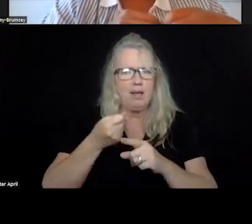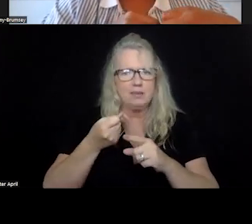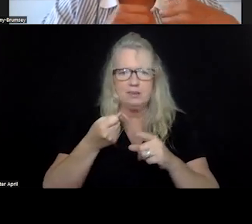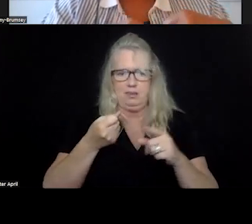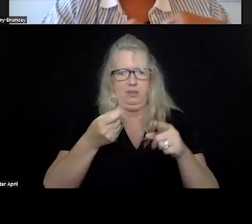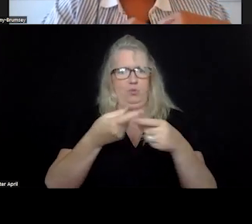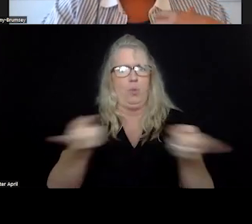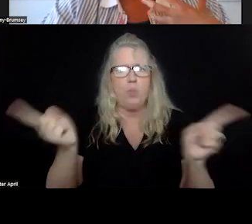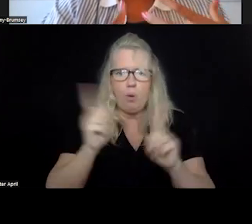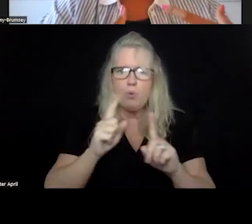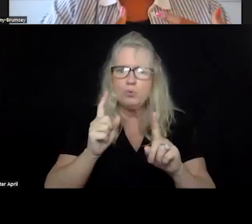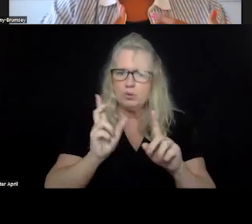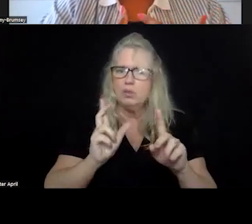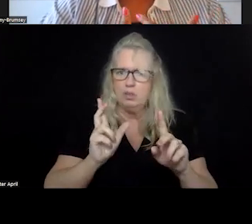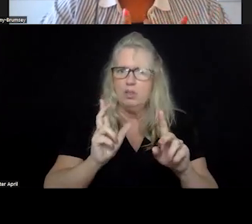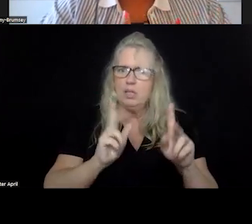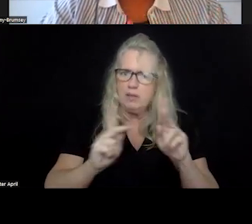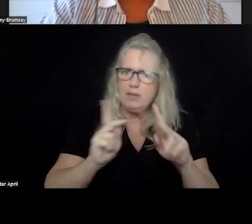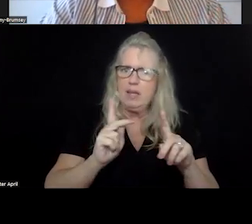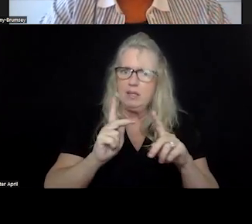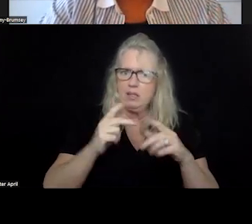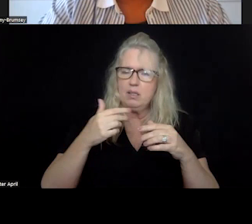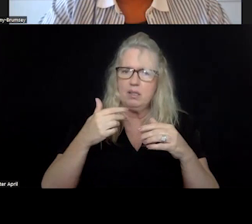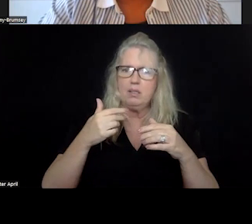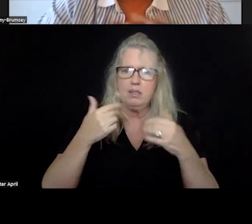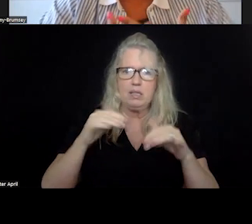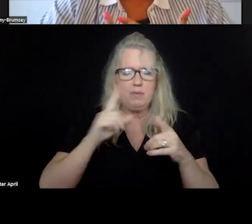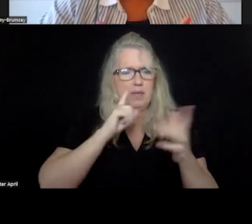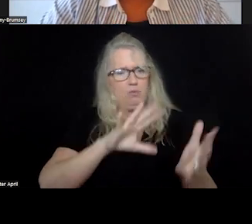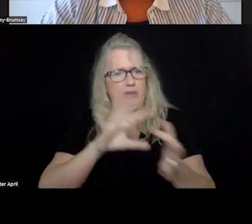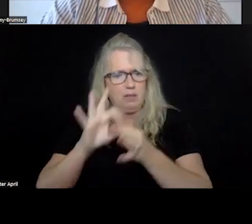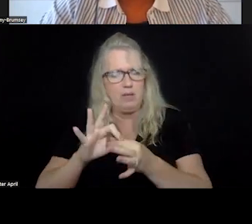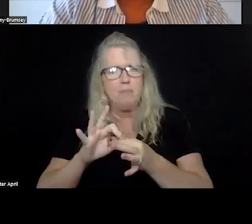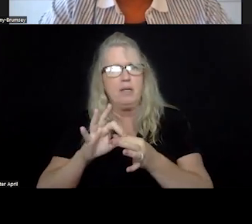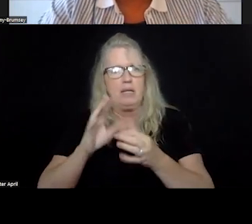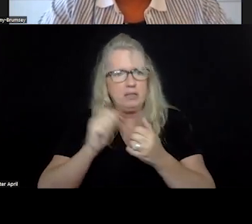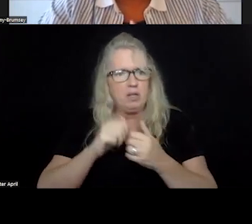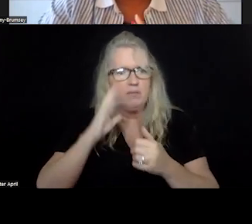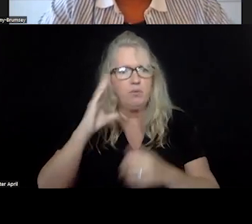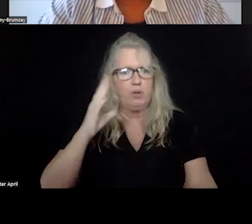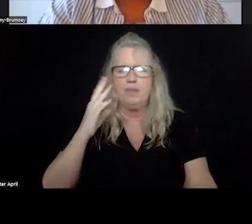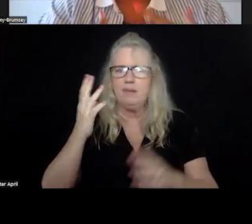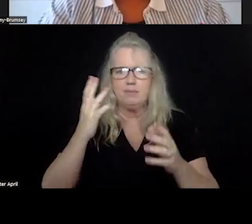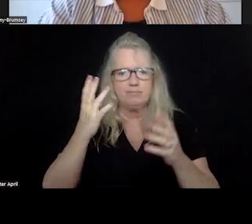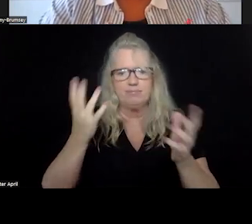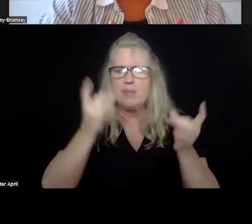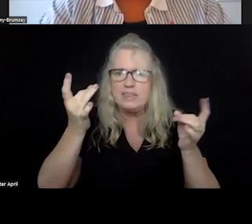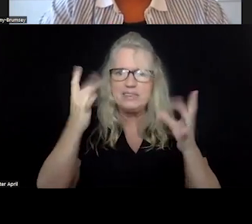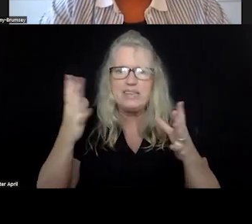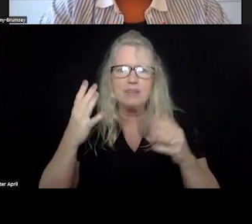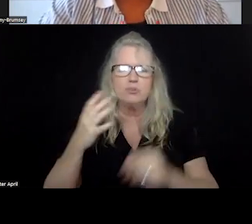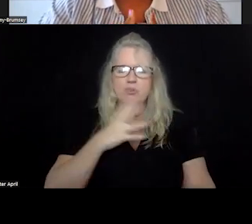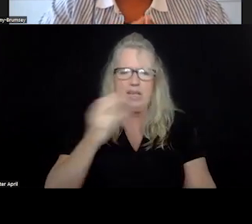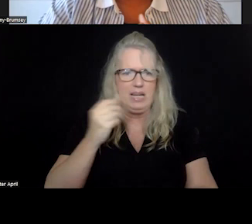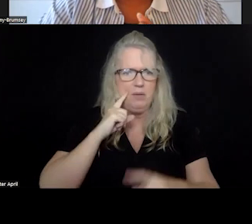those disasters on people's mental health, as well as the stress associated with worrying about those disasters on mental health. This is a really